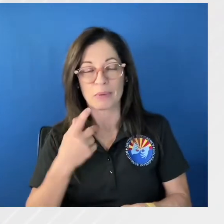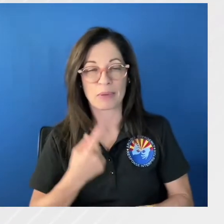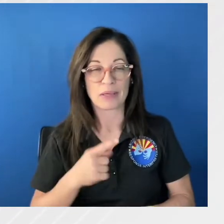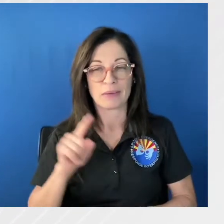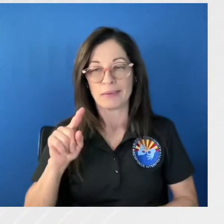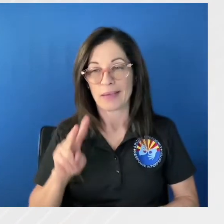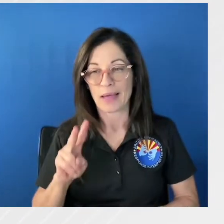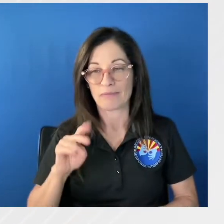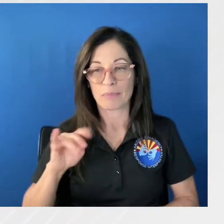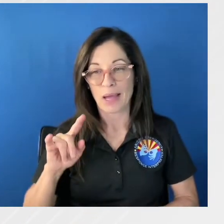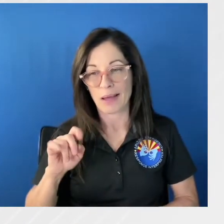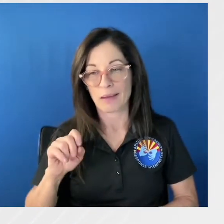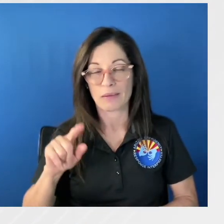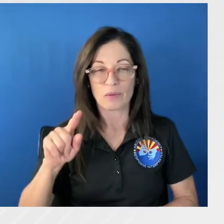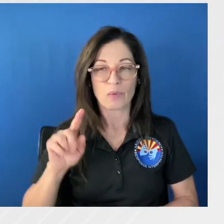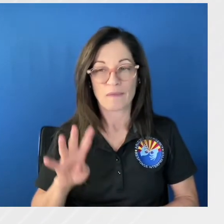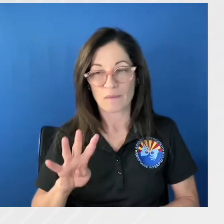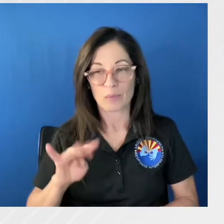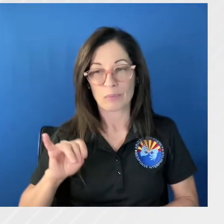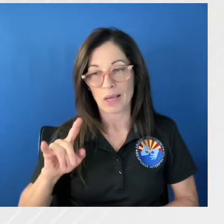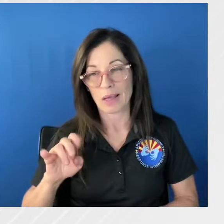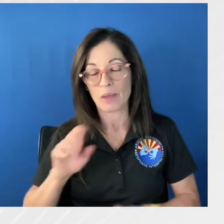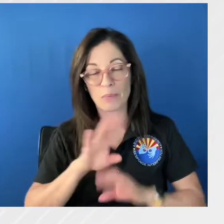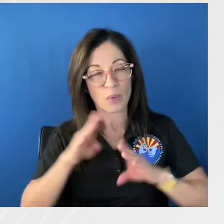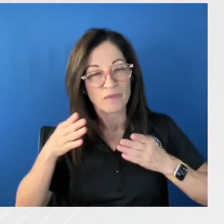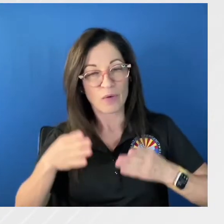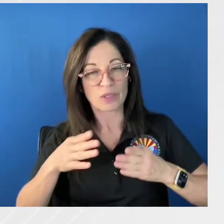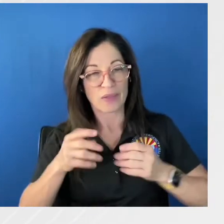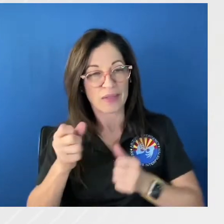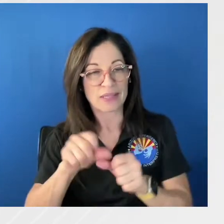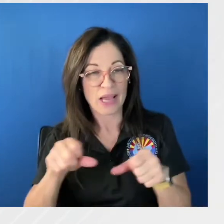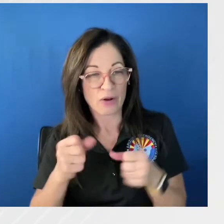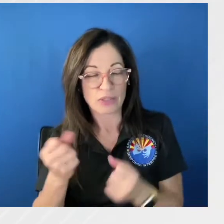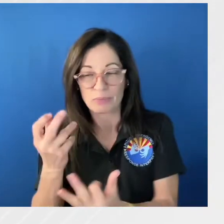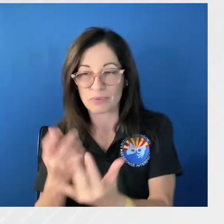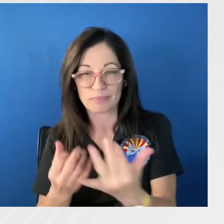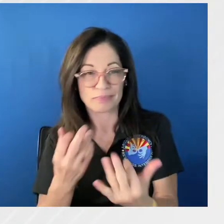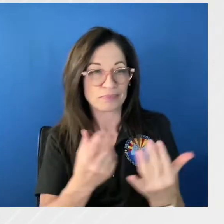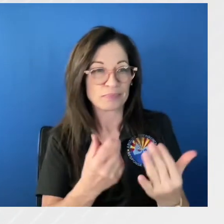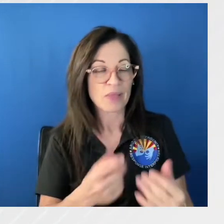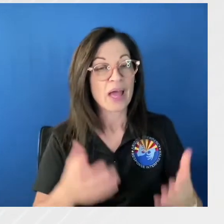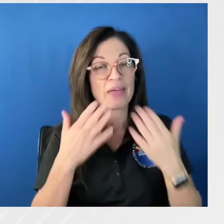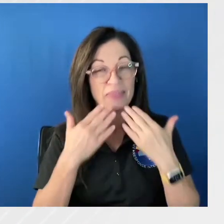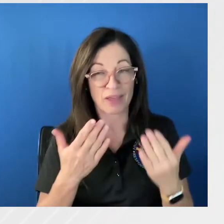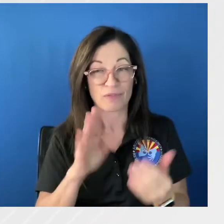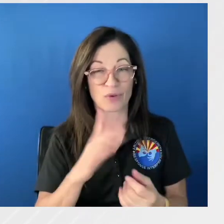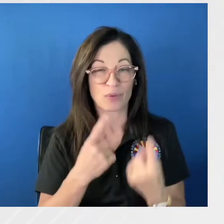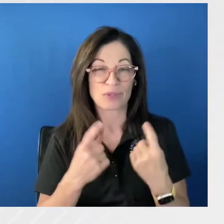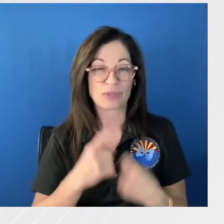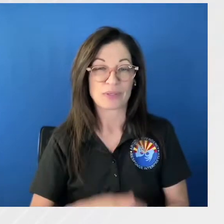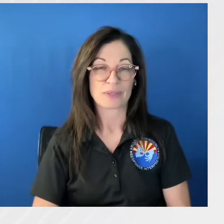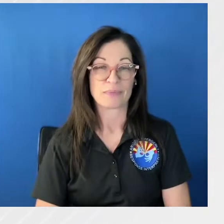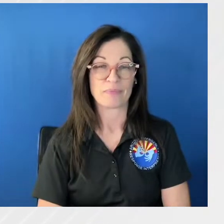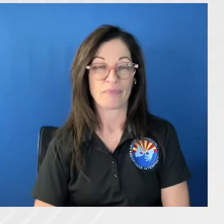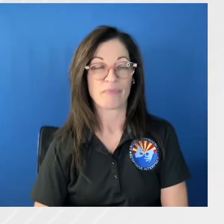we're focusing our efforts on that area. So again, thank you for the questions.